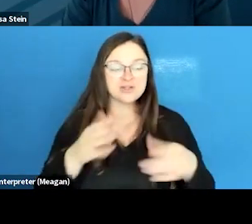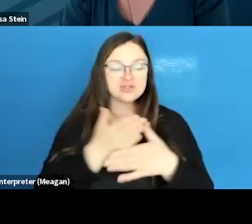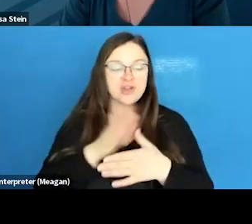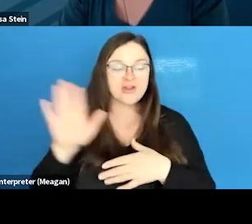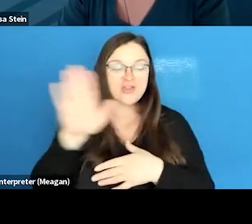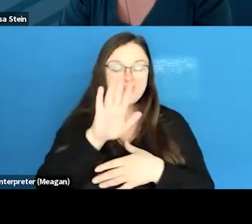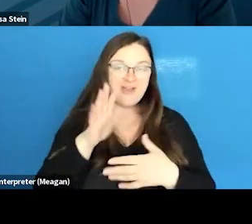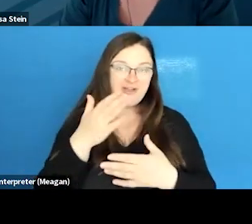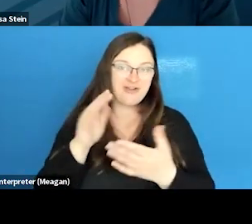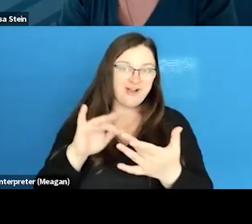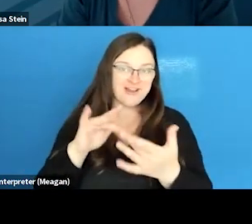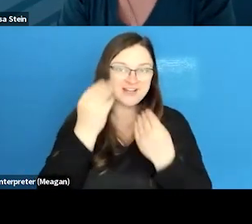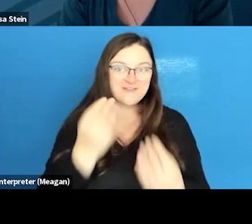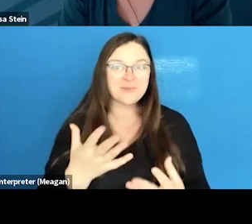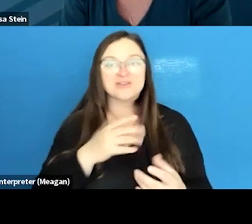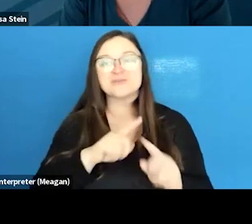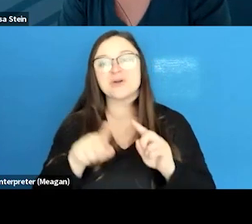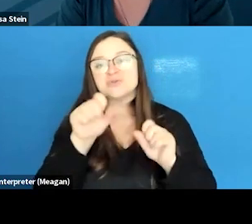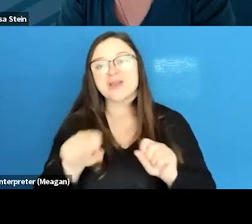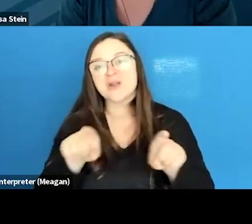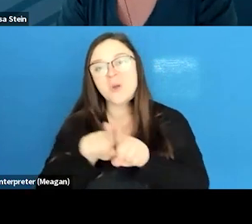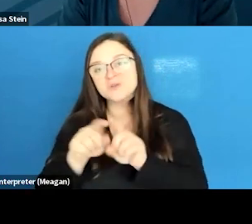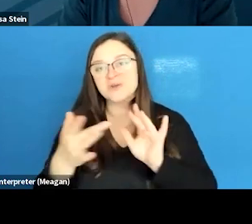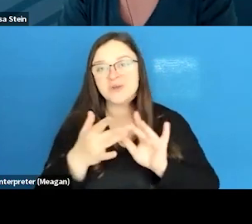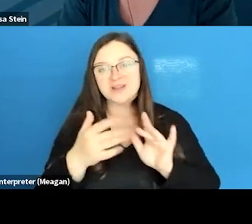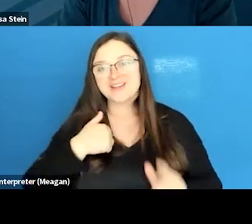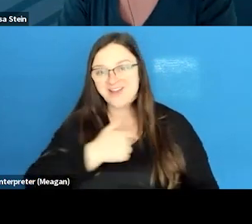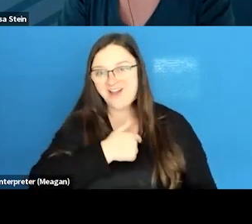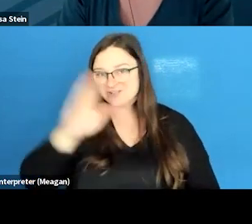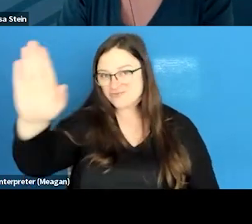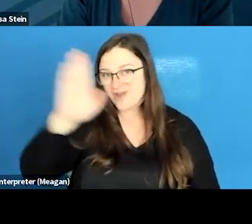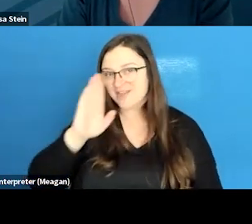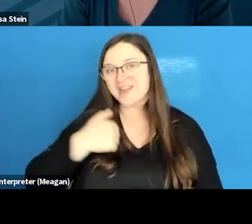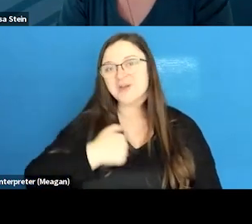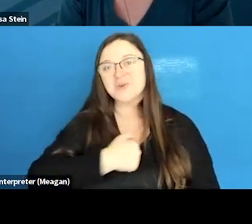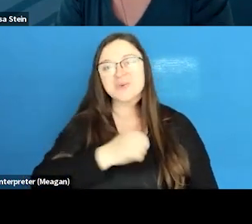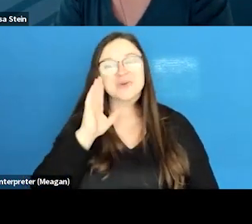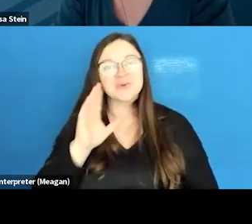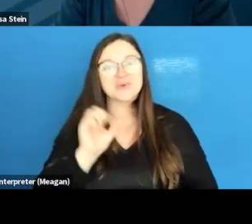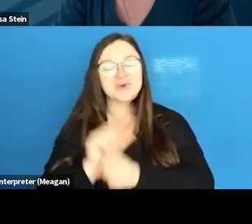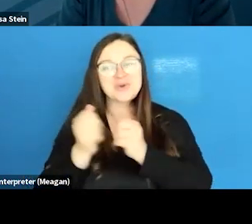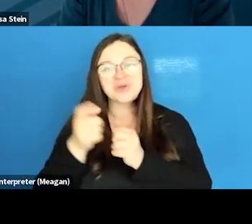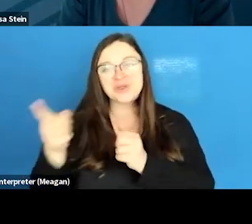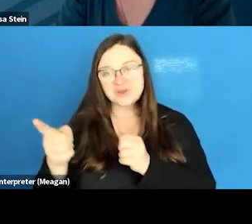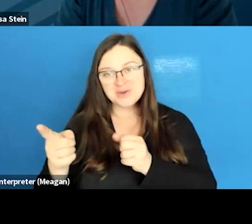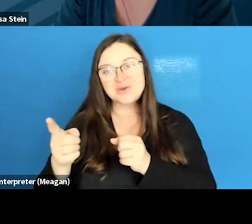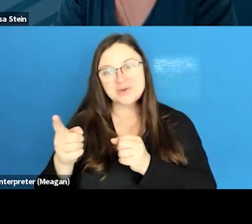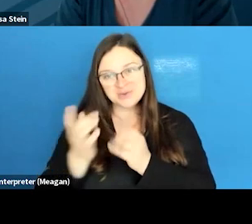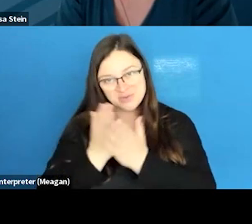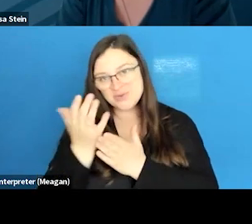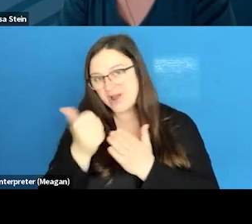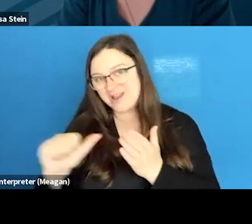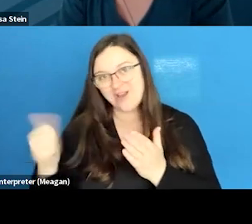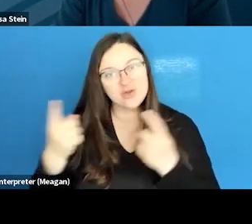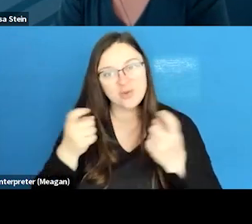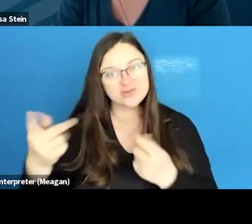information, but you can also reach out to the Game Center, and we're happy to also work with you through other questions you may